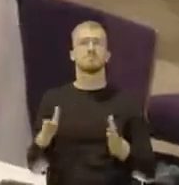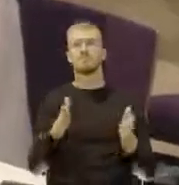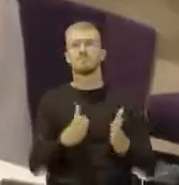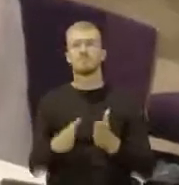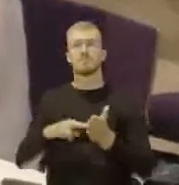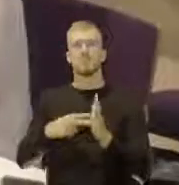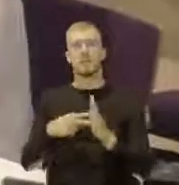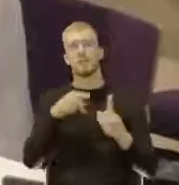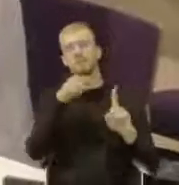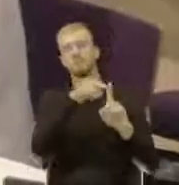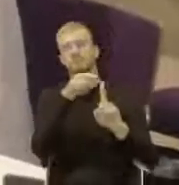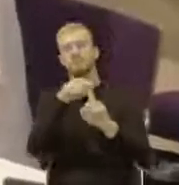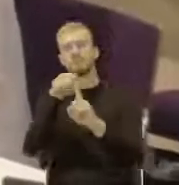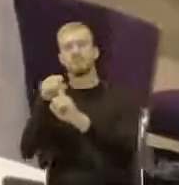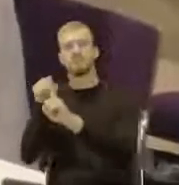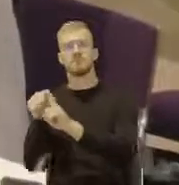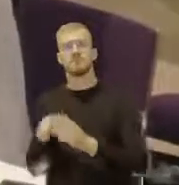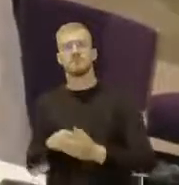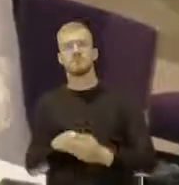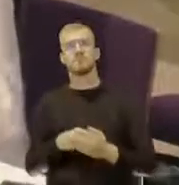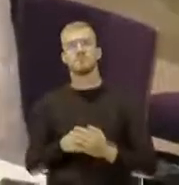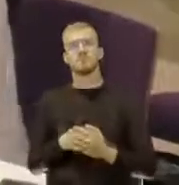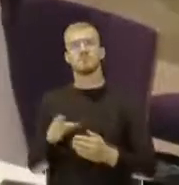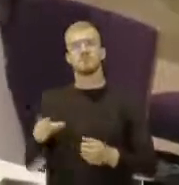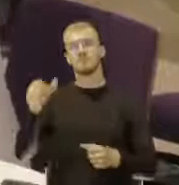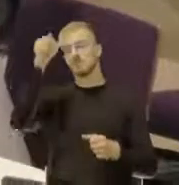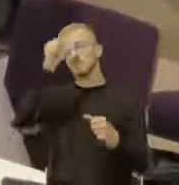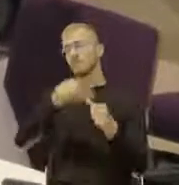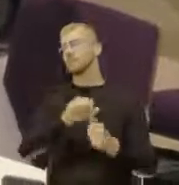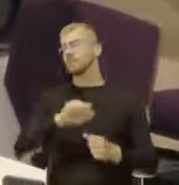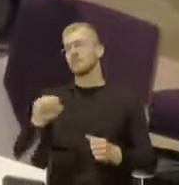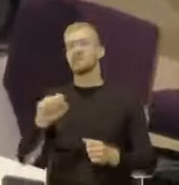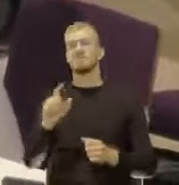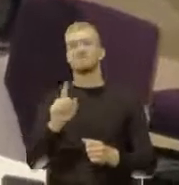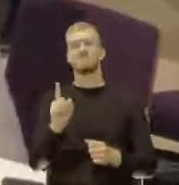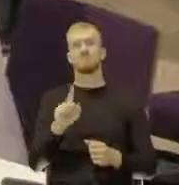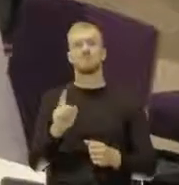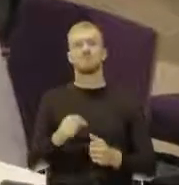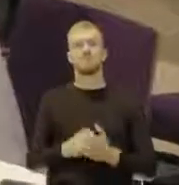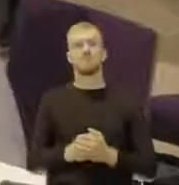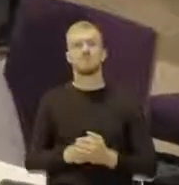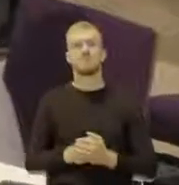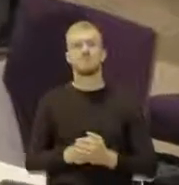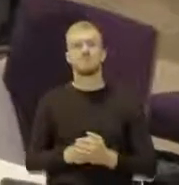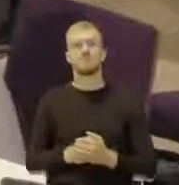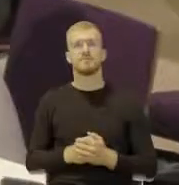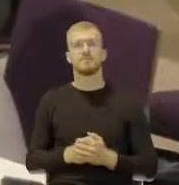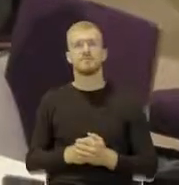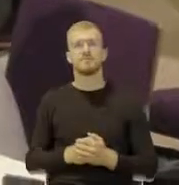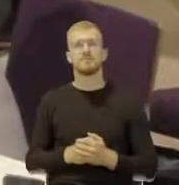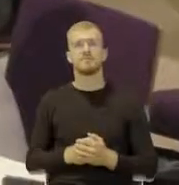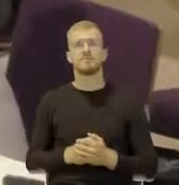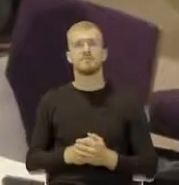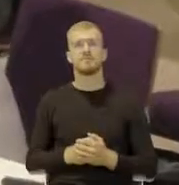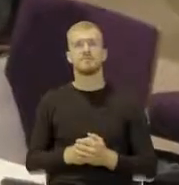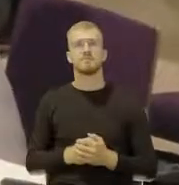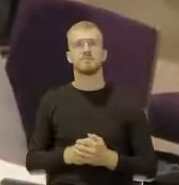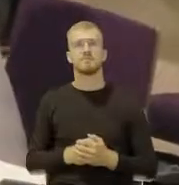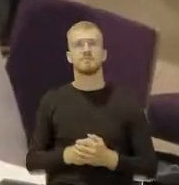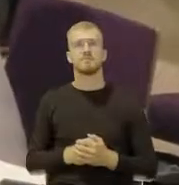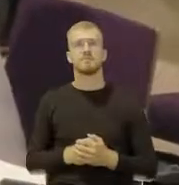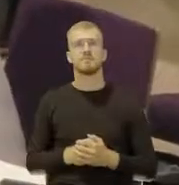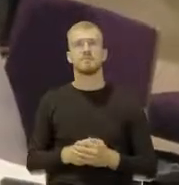colleagues with a very large view of the work that we're trying to do with the United Nations and